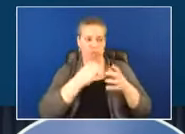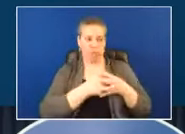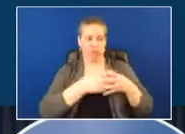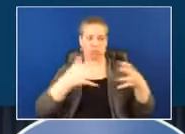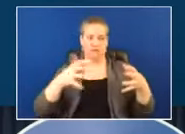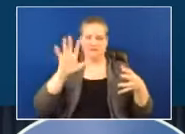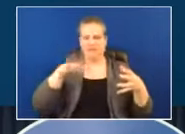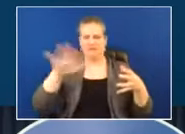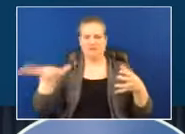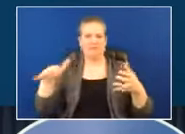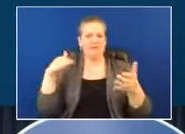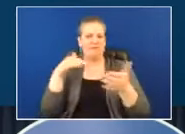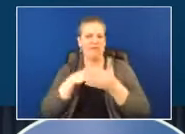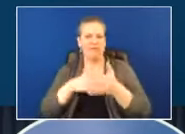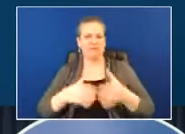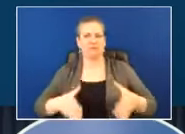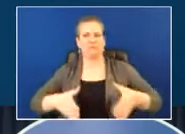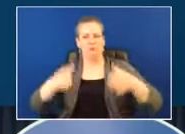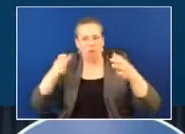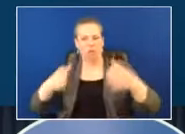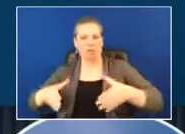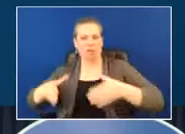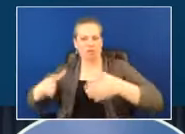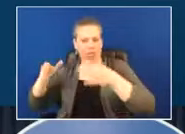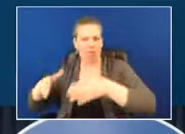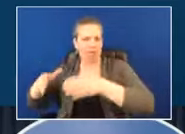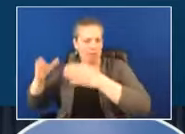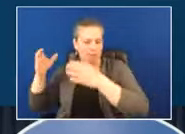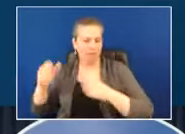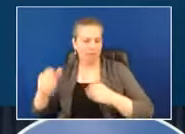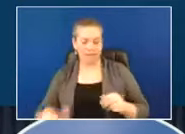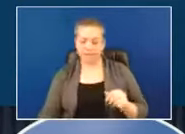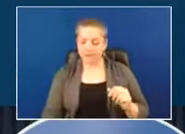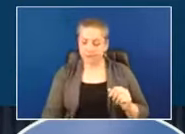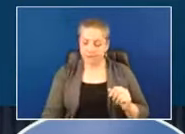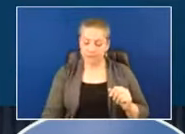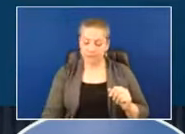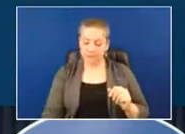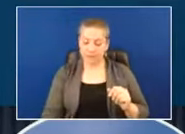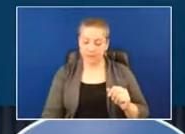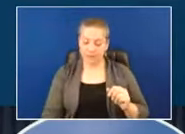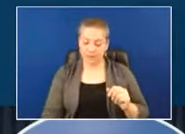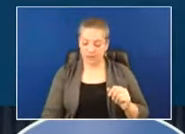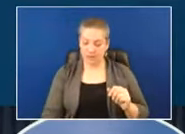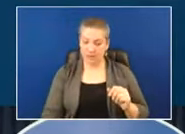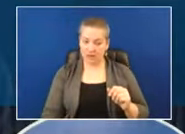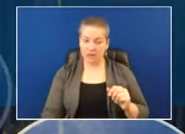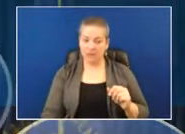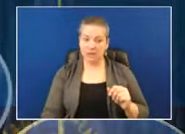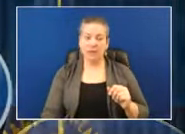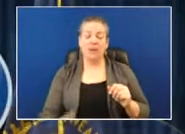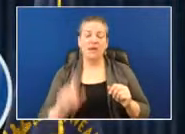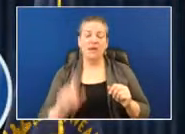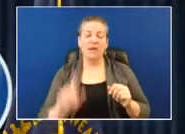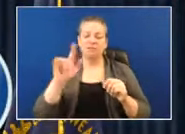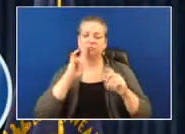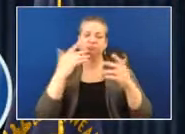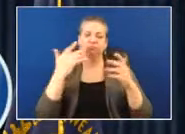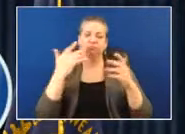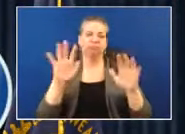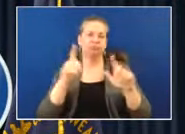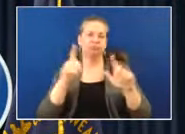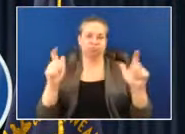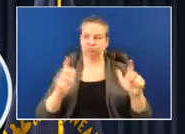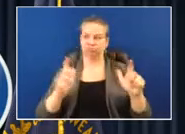55,000 barrels. The bourbon and spirits industry remains one of Kentucky's most prominent sectors because of companies like this.